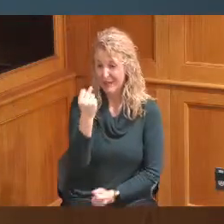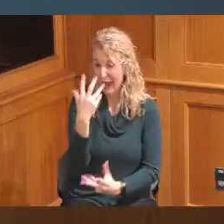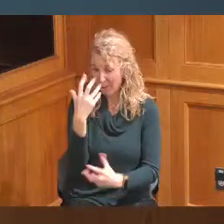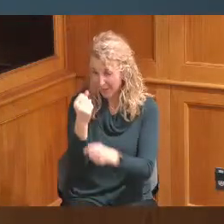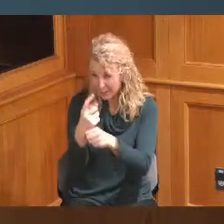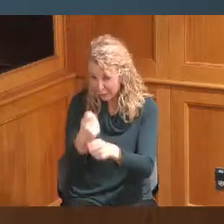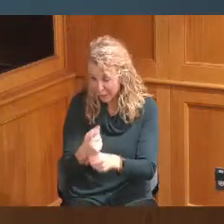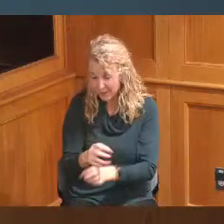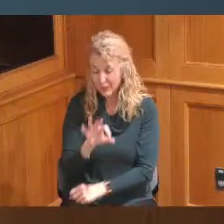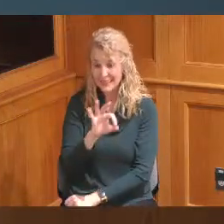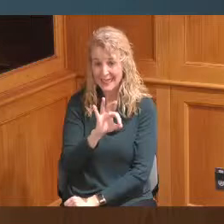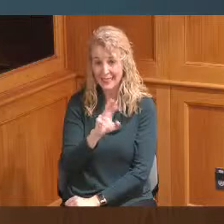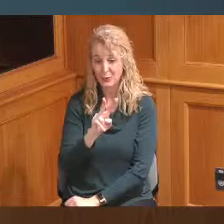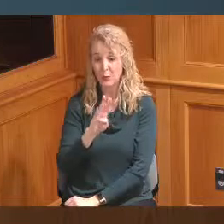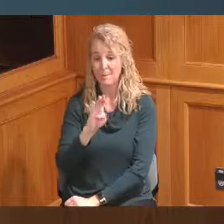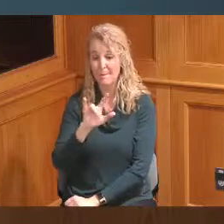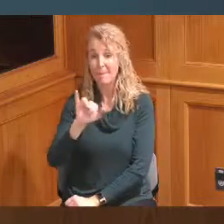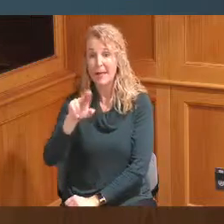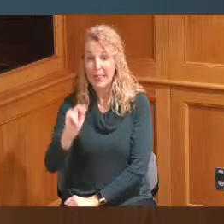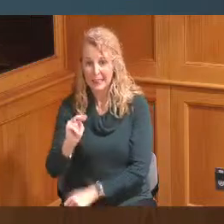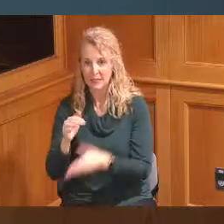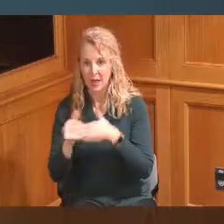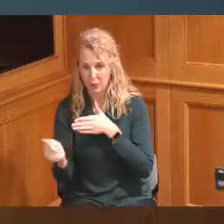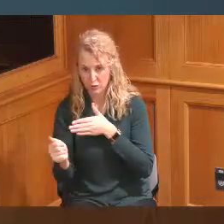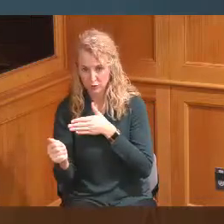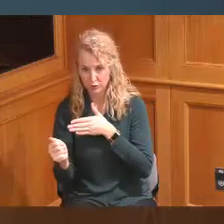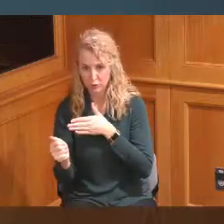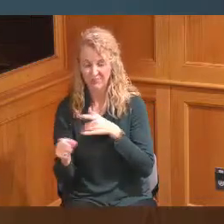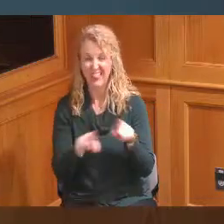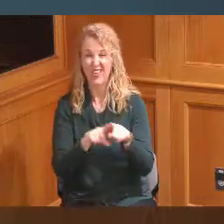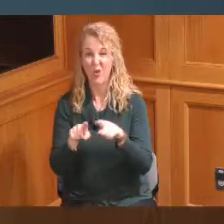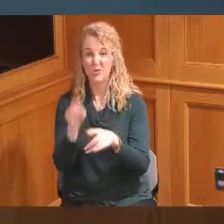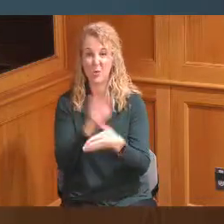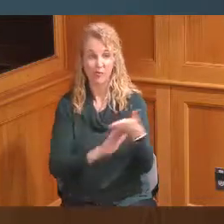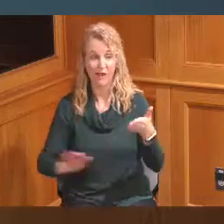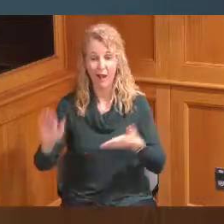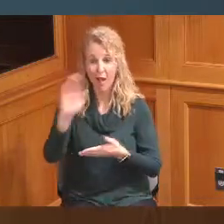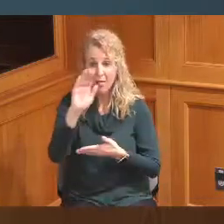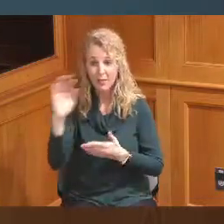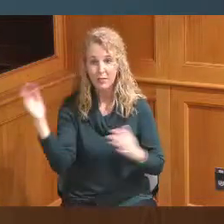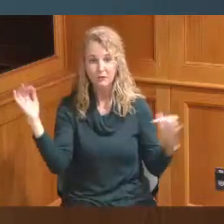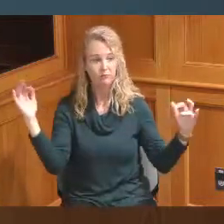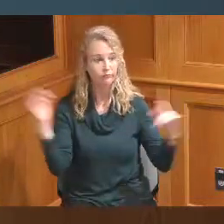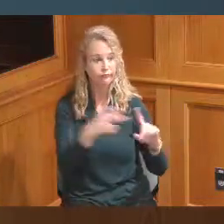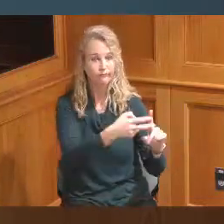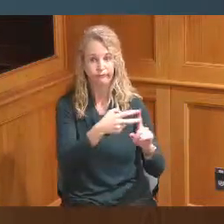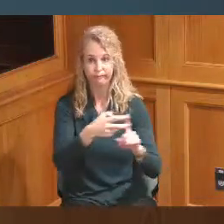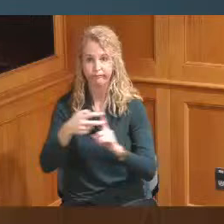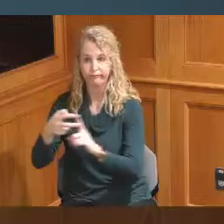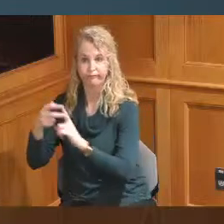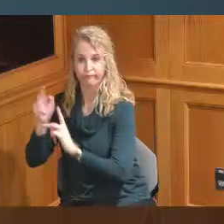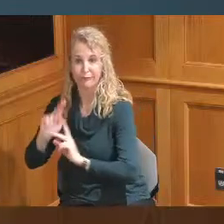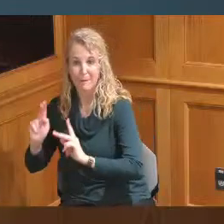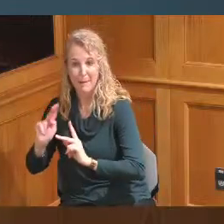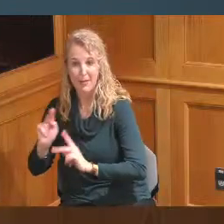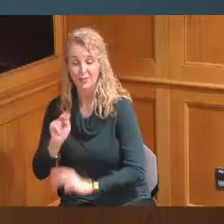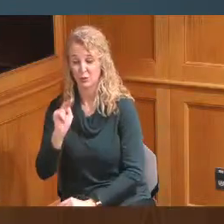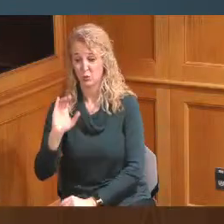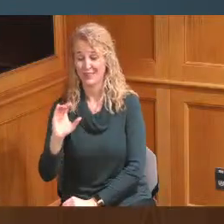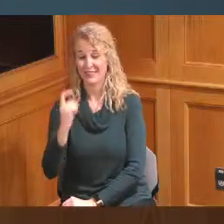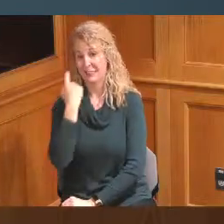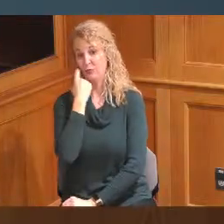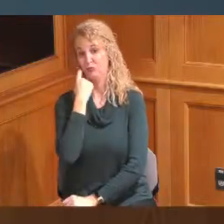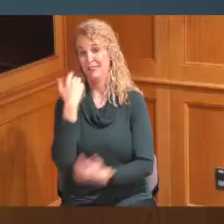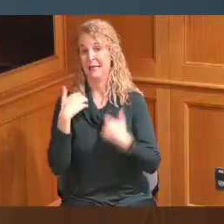for amateur youth sports. And then you've got all of the colleges that come here and recruit folks. The UC just had a